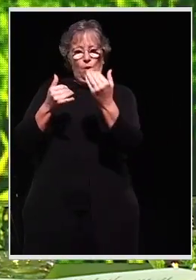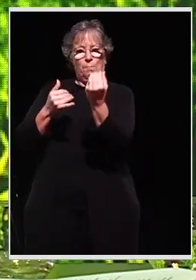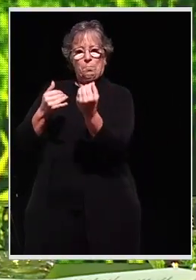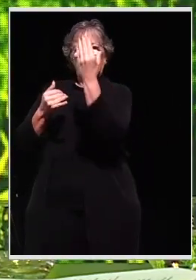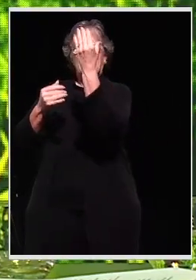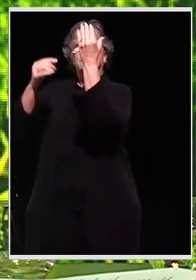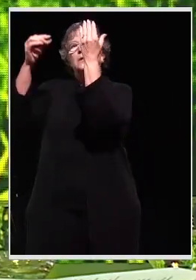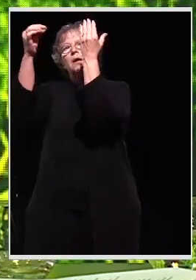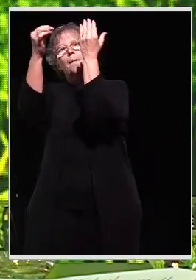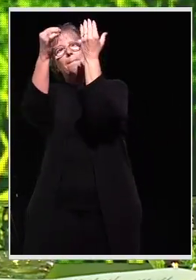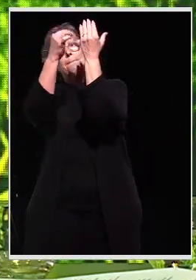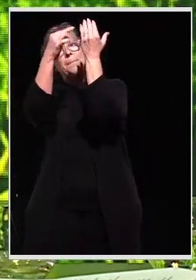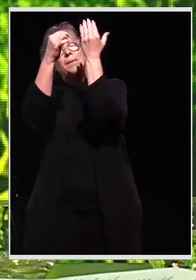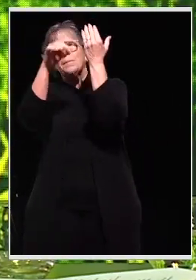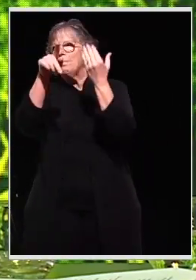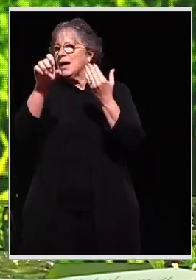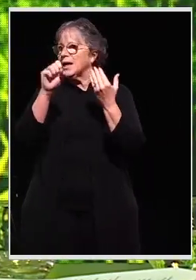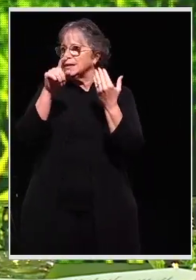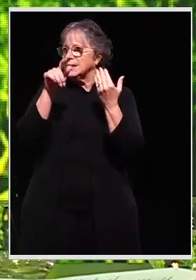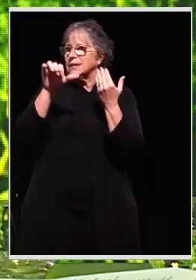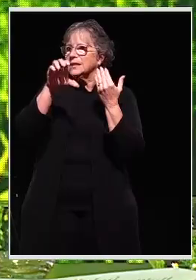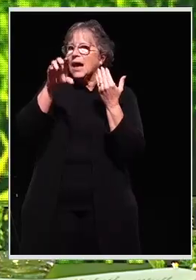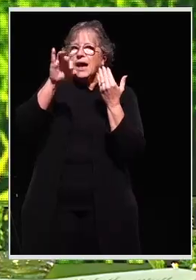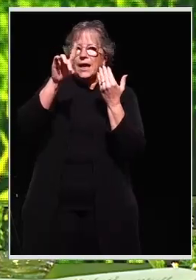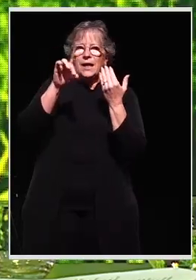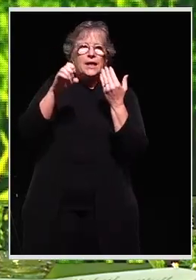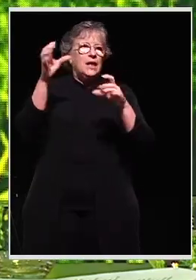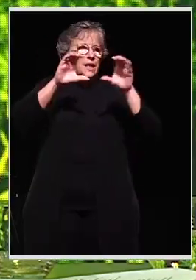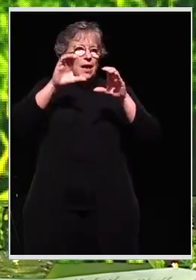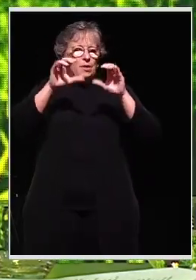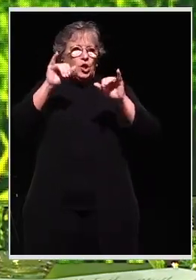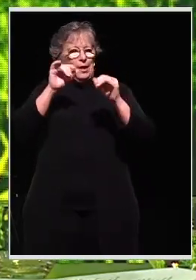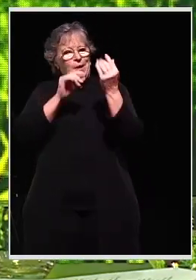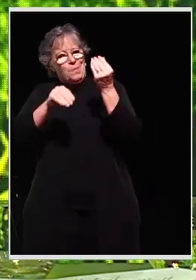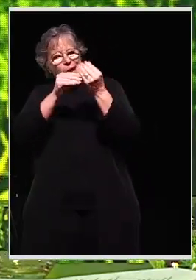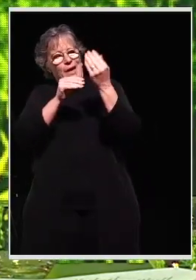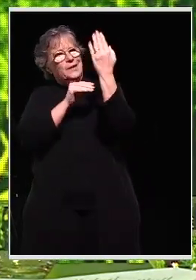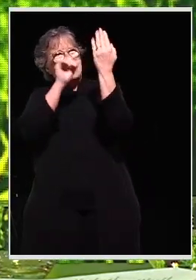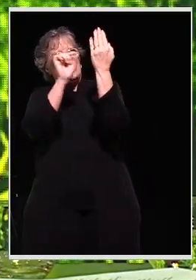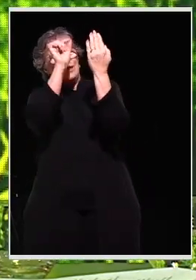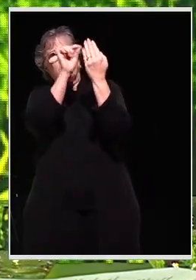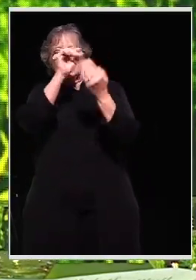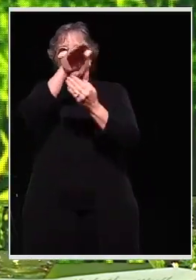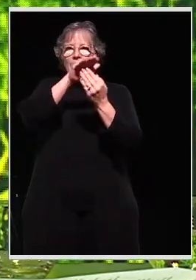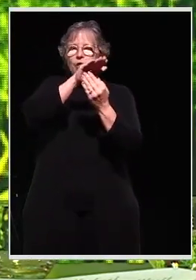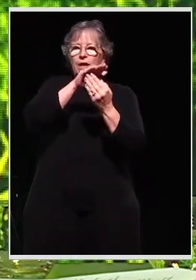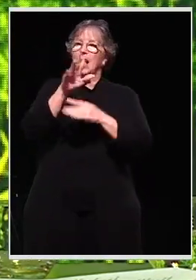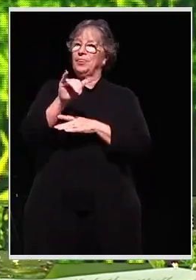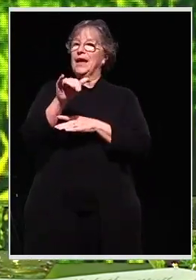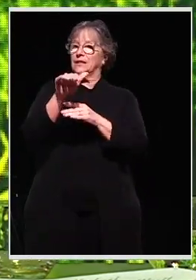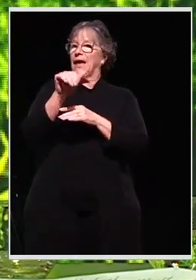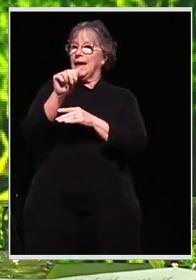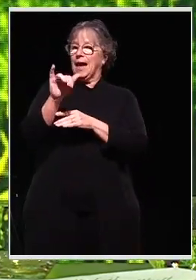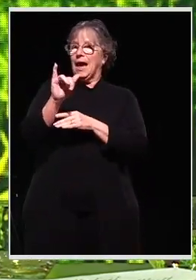strategic location where there's actually a pest appearing. So like that is all going to be driven by AI, because you can imagine just the case of the